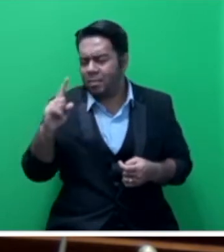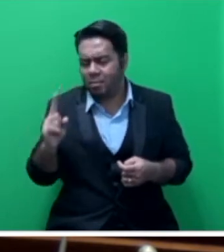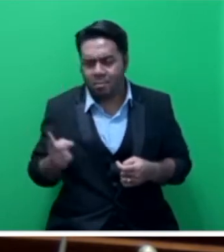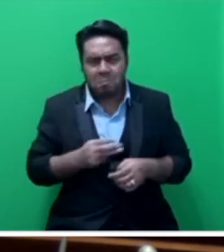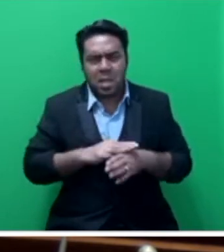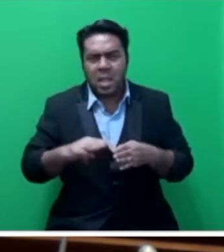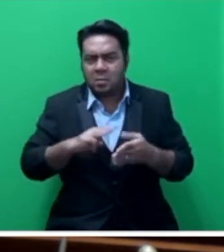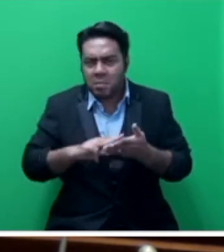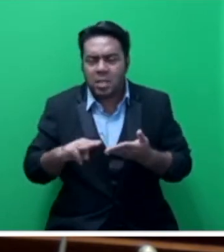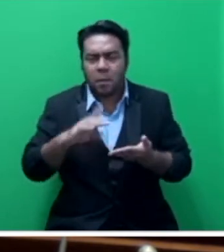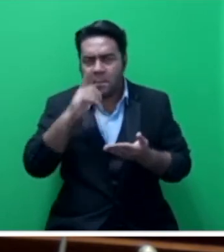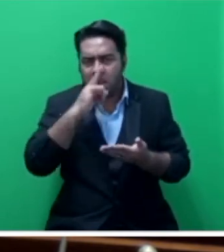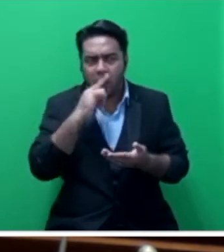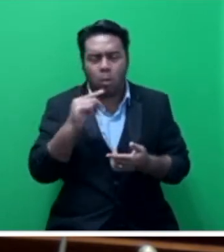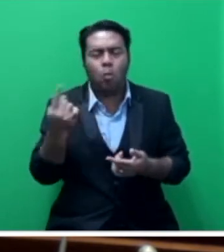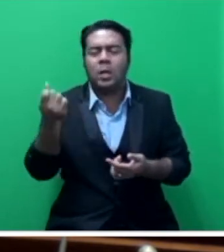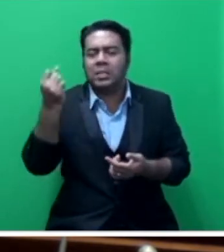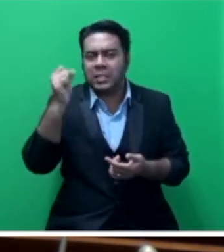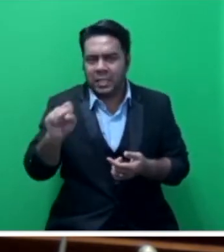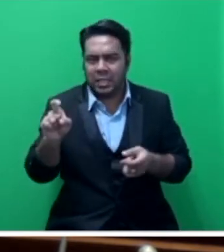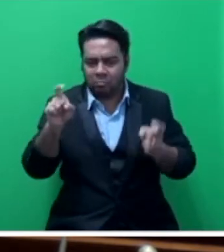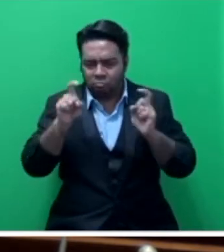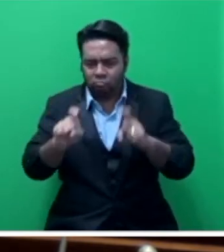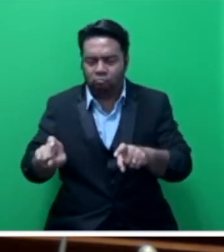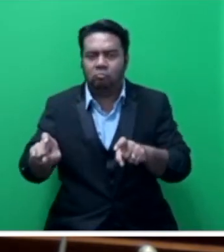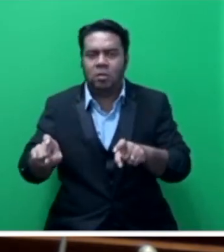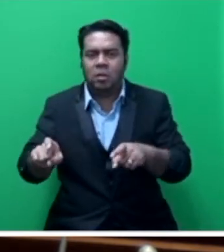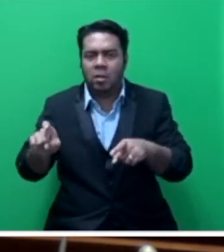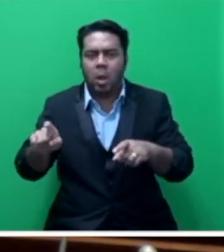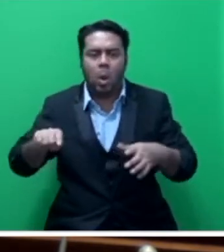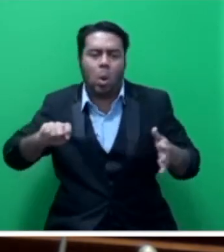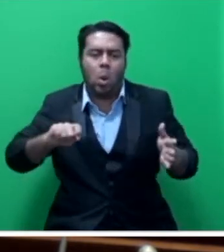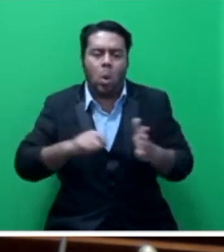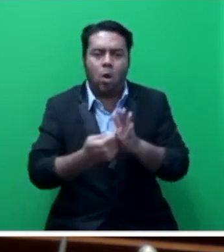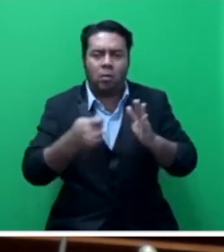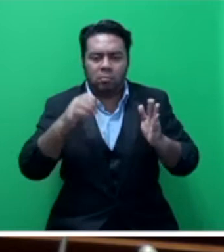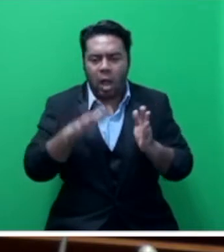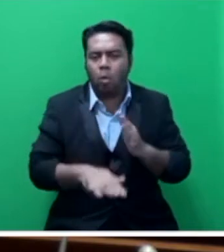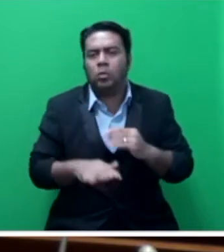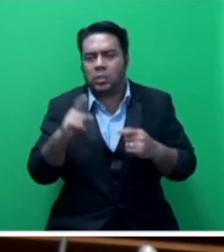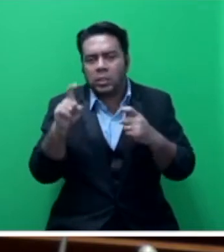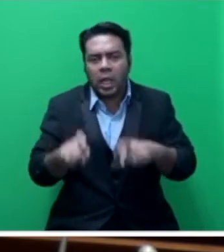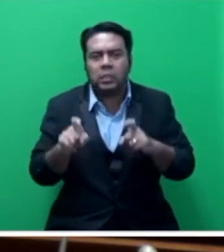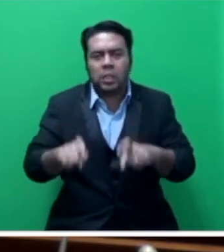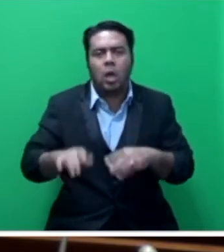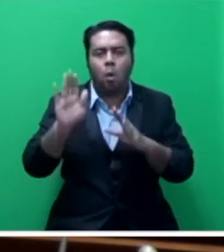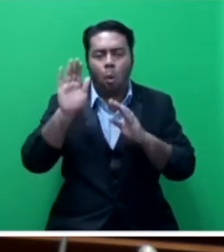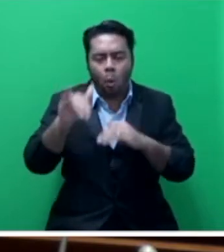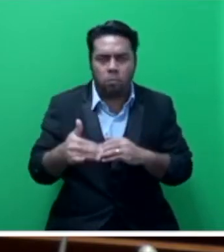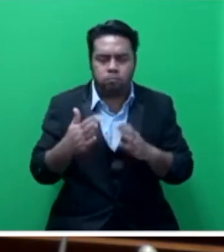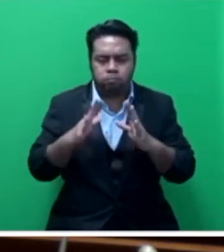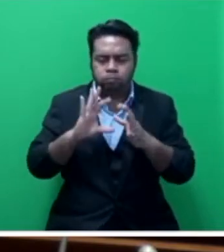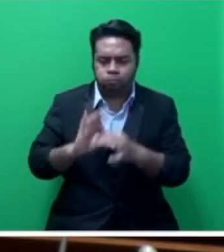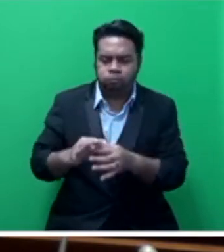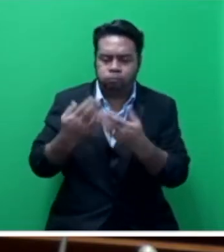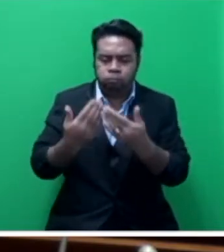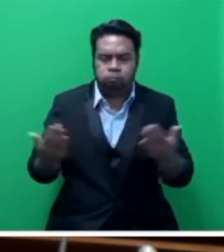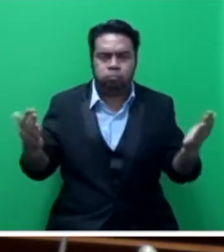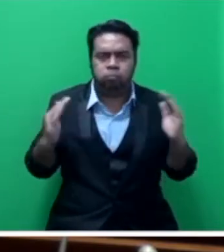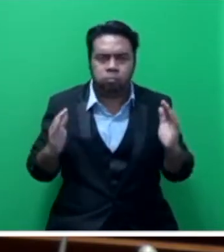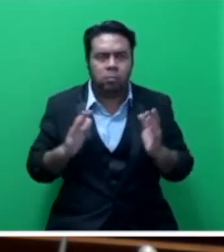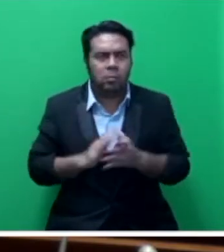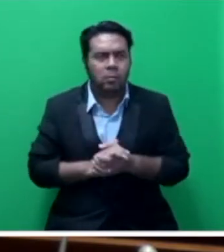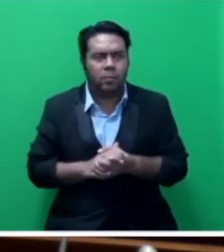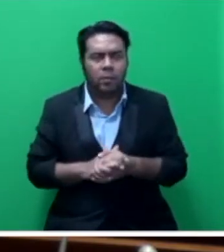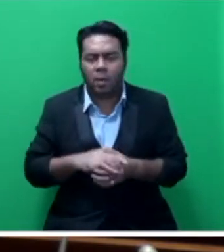people who are still confined to their homes around the world. People who still don't have the luxury